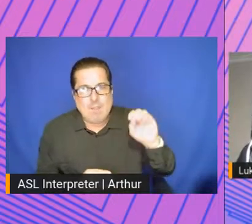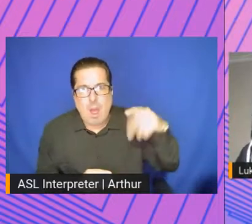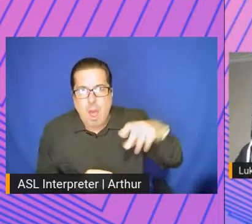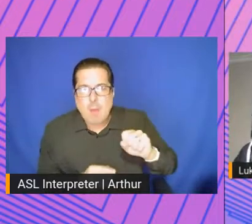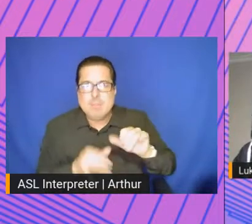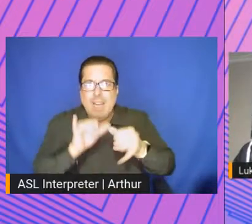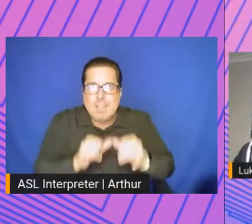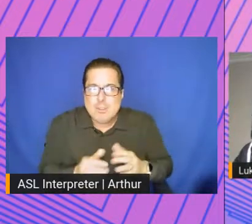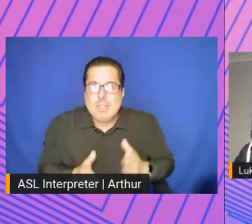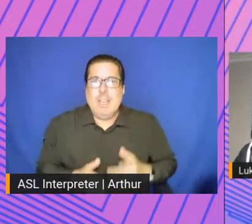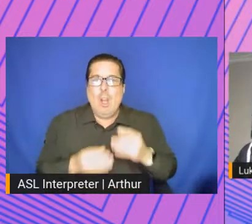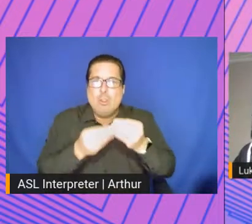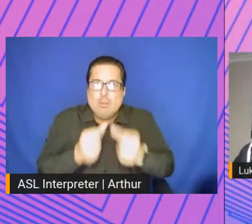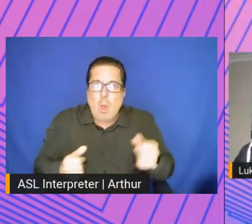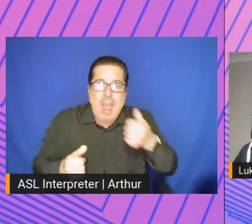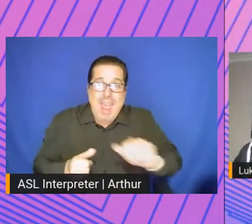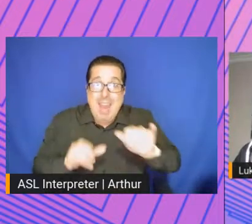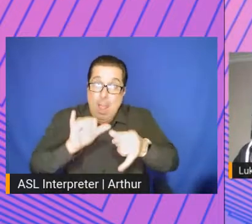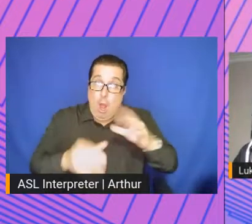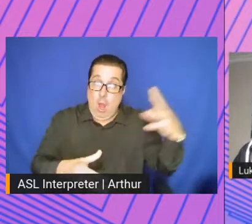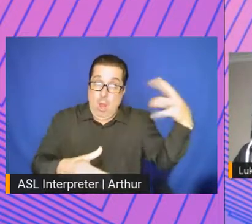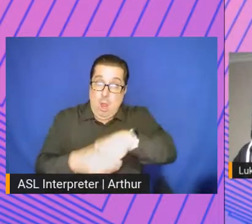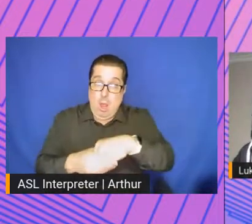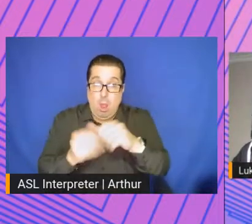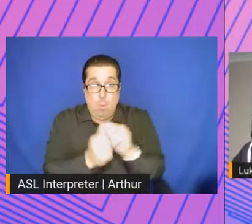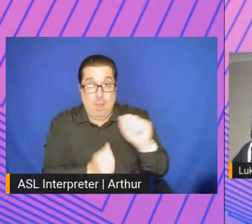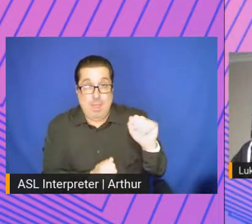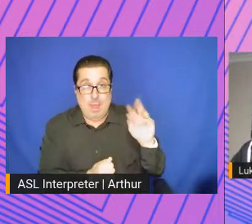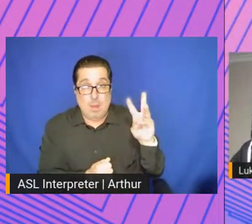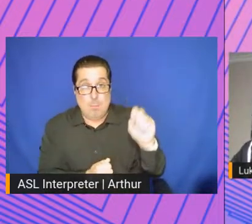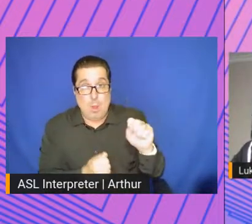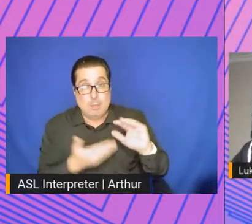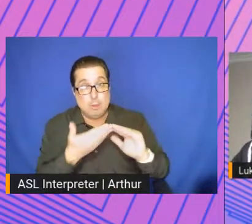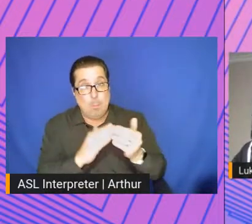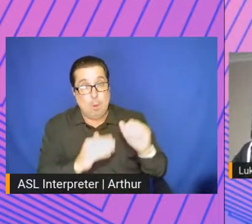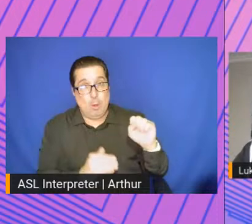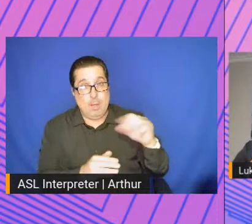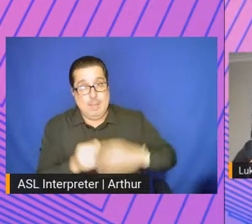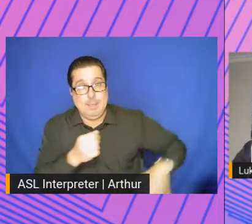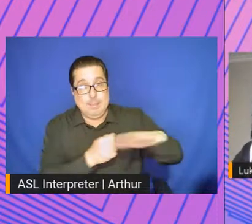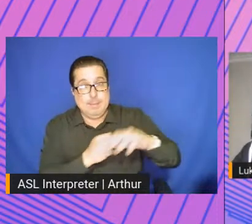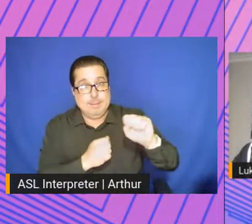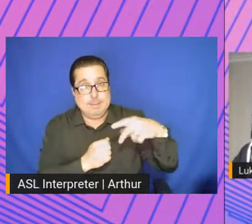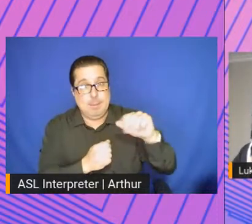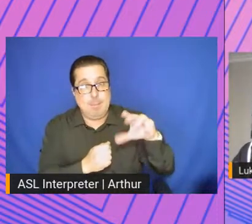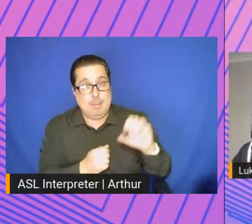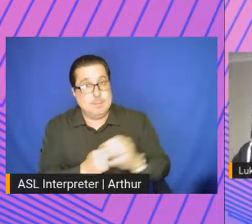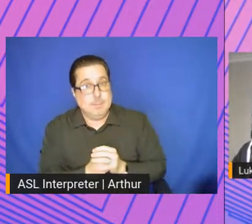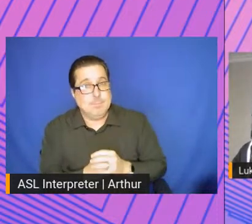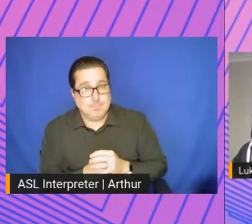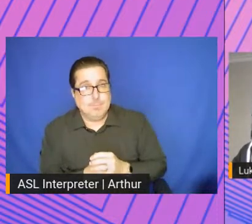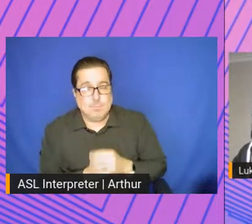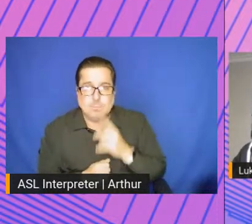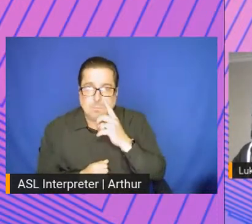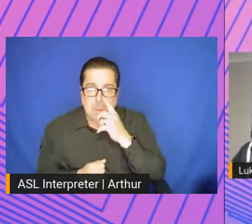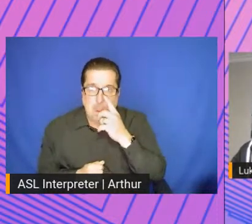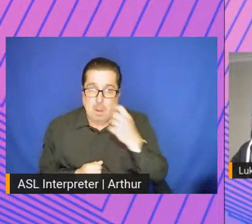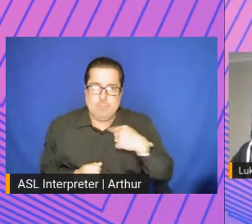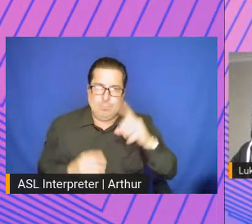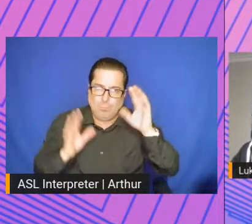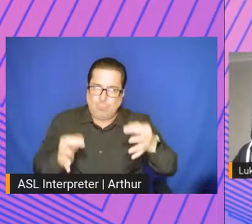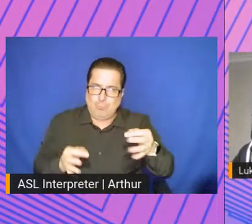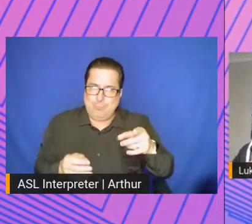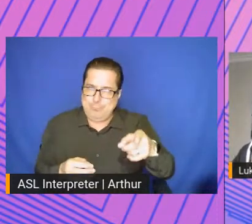solution architects, anyone that's involved in the AWS community space. And so I'm sure you'd agree with